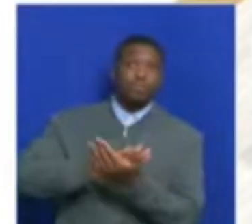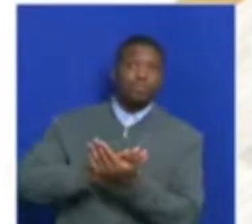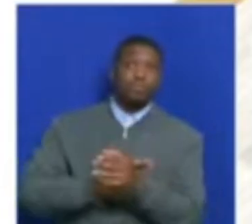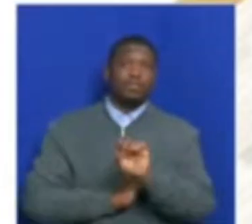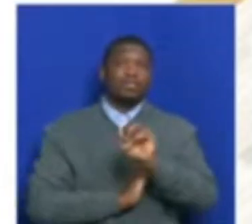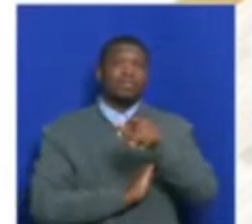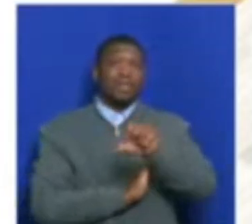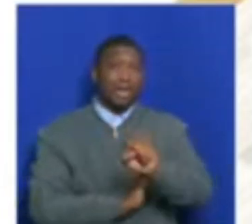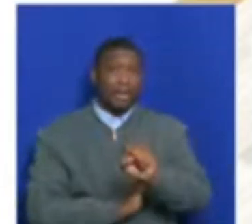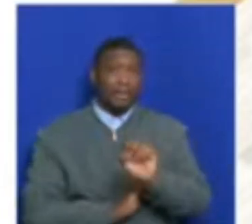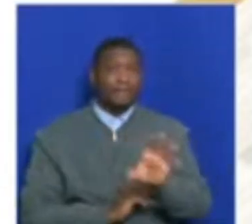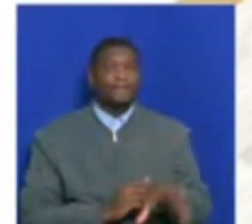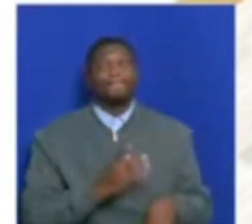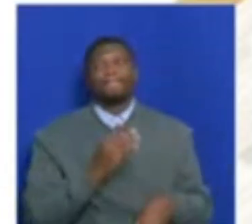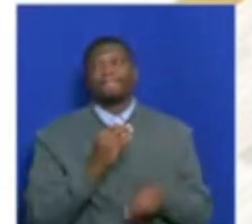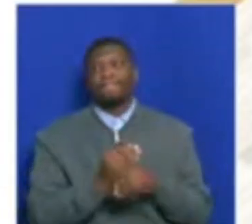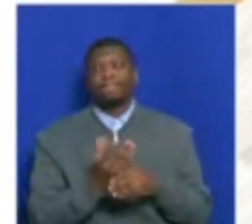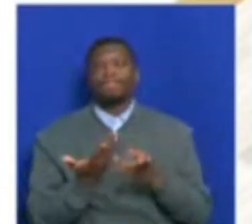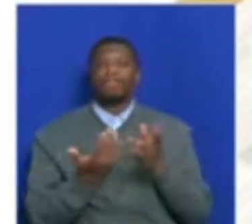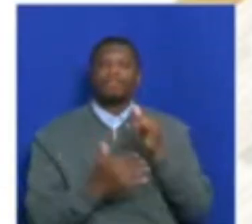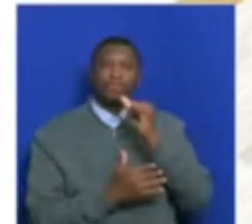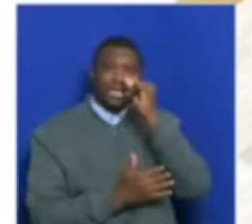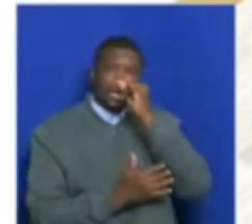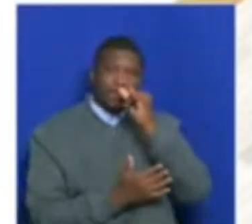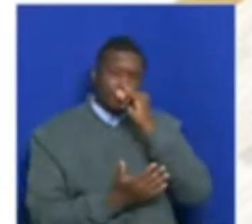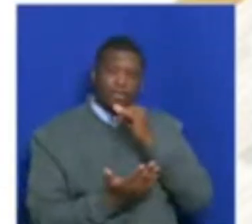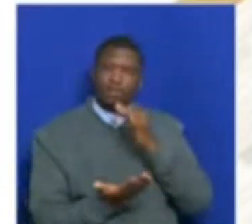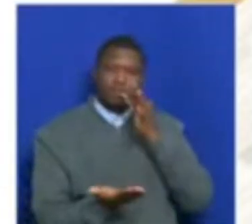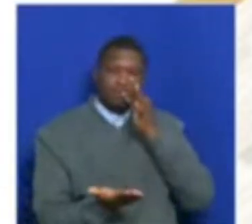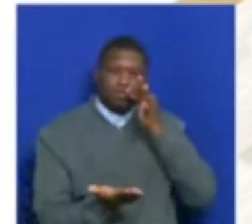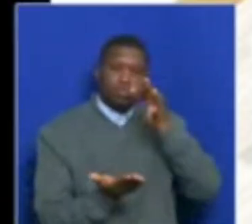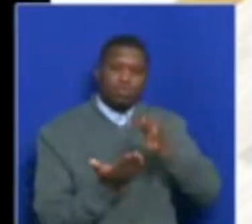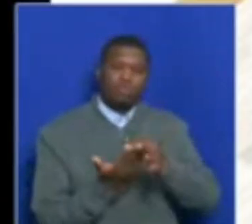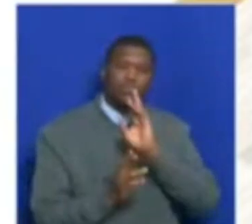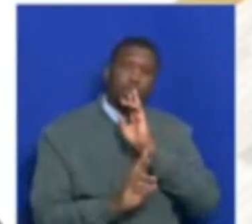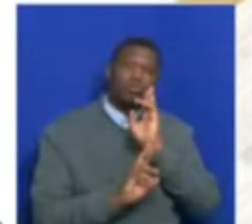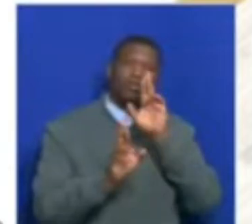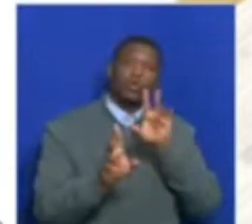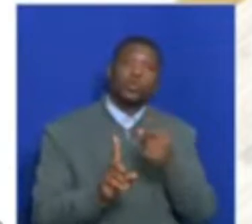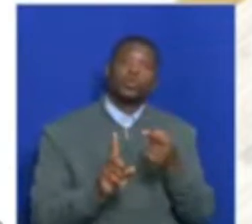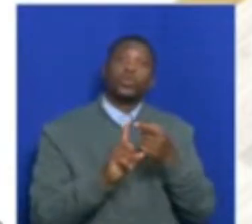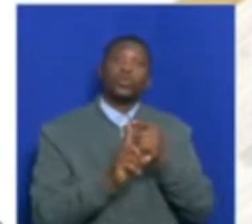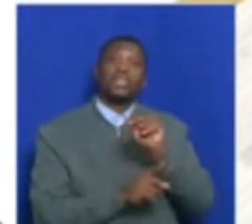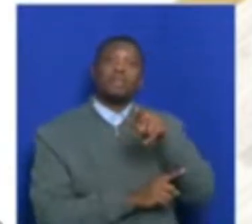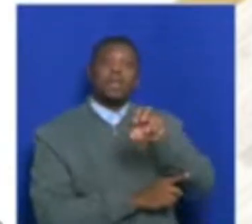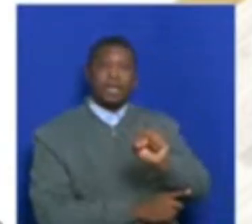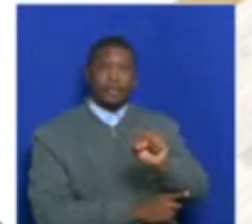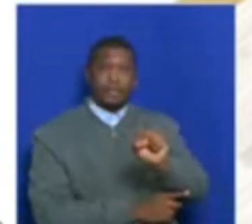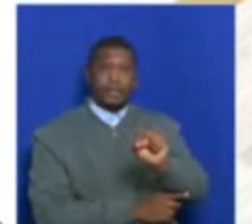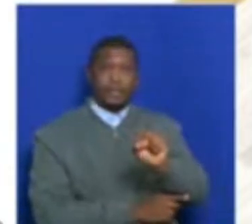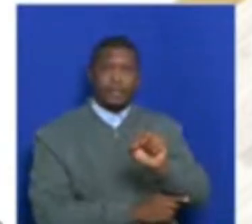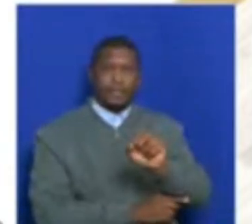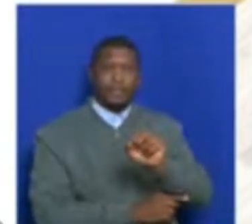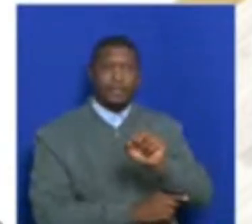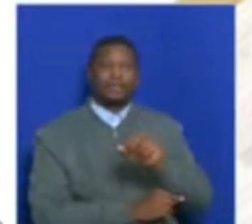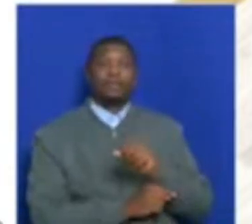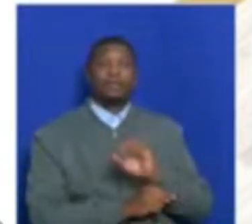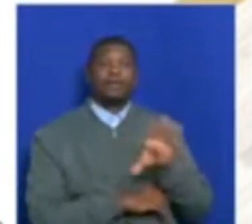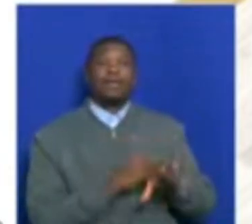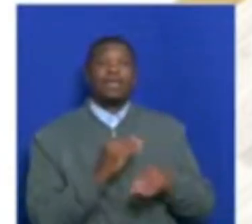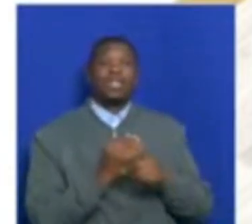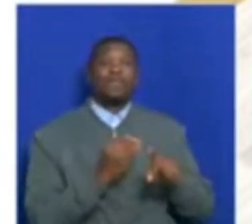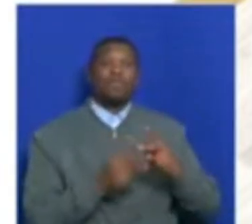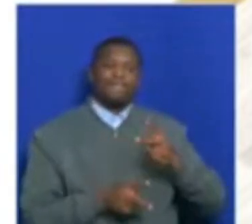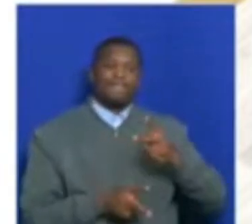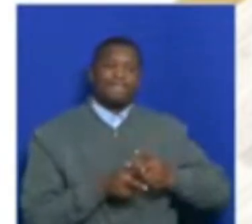criminal recommendation reports to the National Prosecuting Authority, and the finalization and archiving